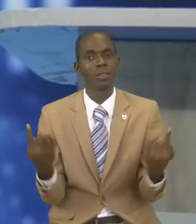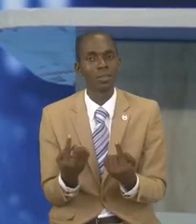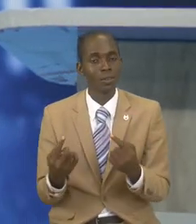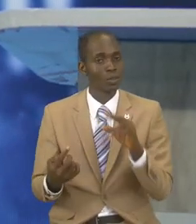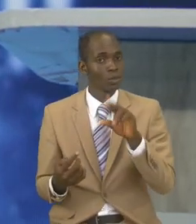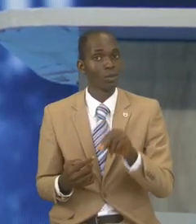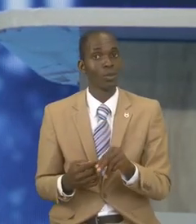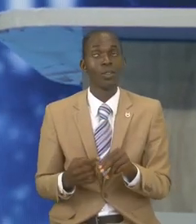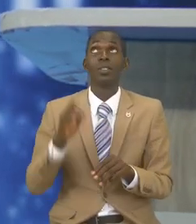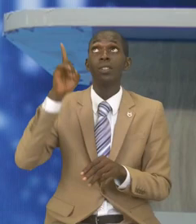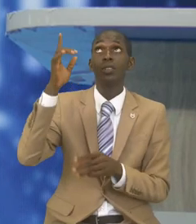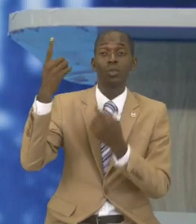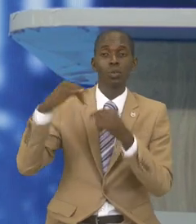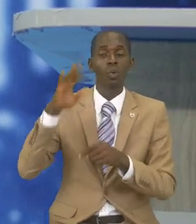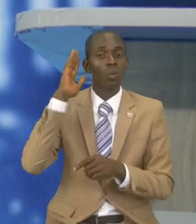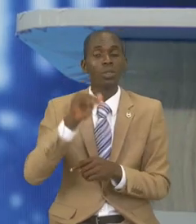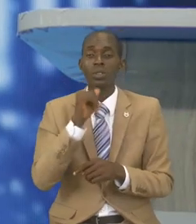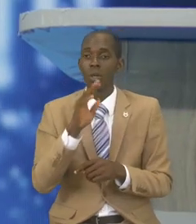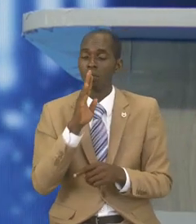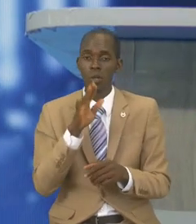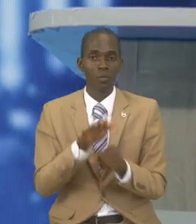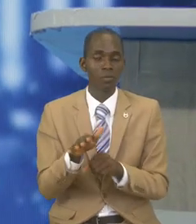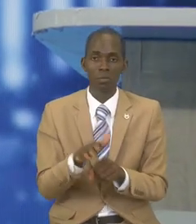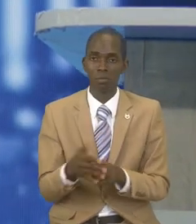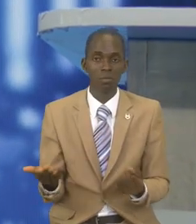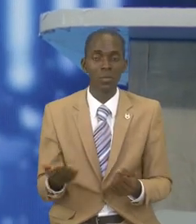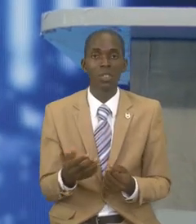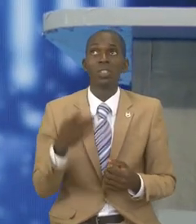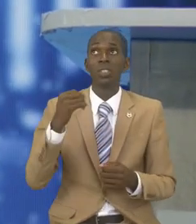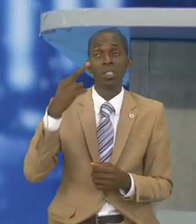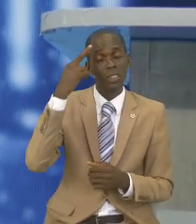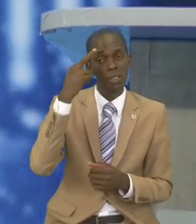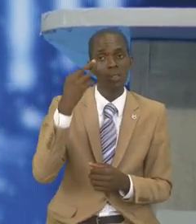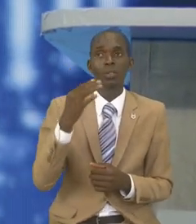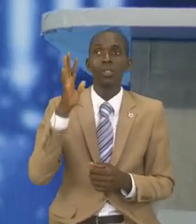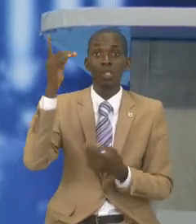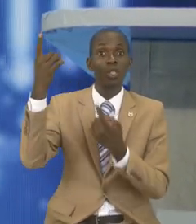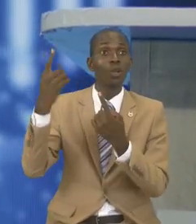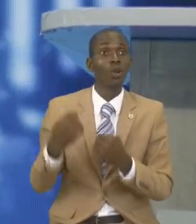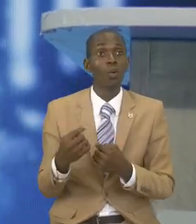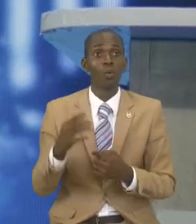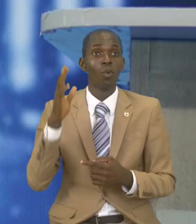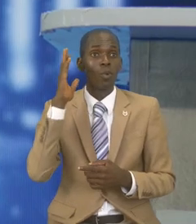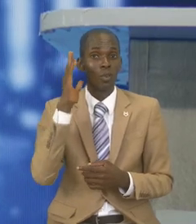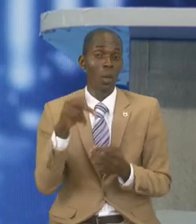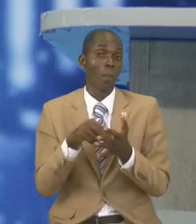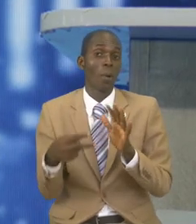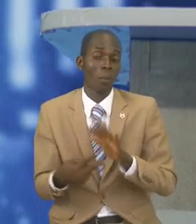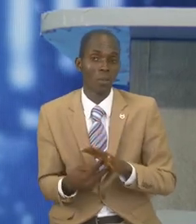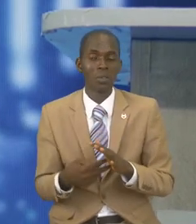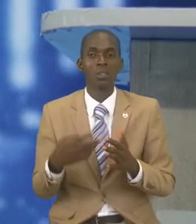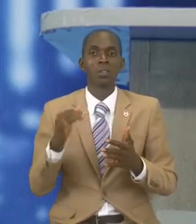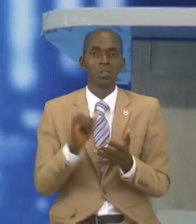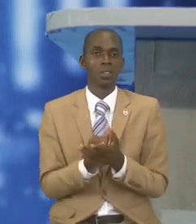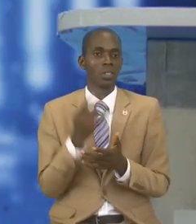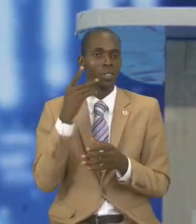not be fulfilled. The purpose of his coming, the reason for his coming. Daniel already tells us in Daniel chapter 9,